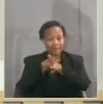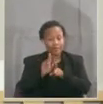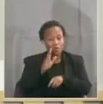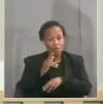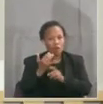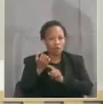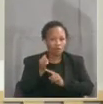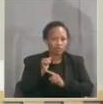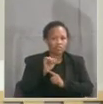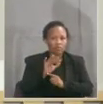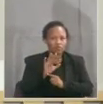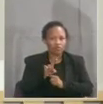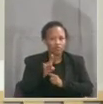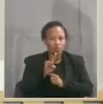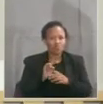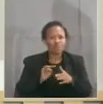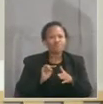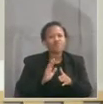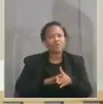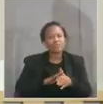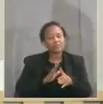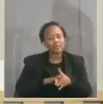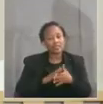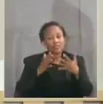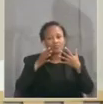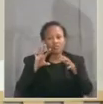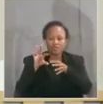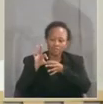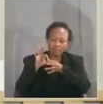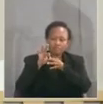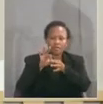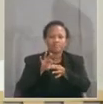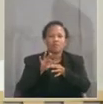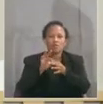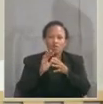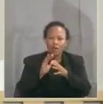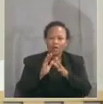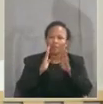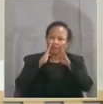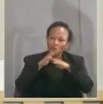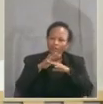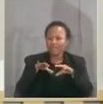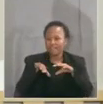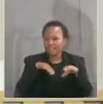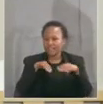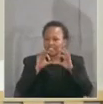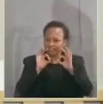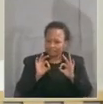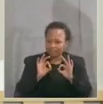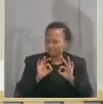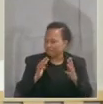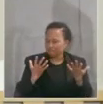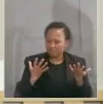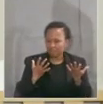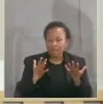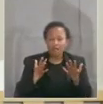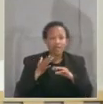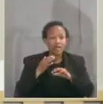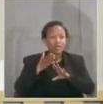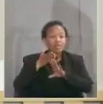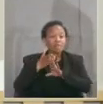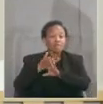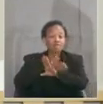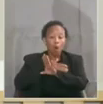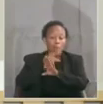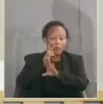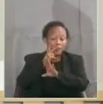the reasons related to the ineffectiveness that have never been seen